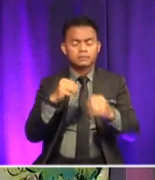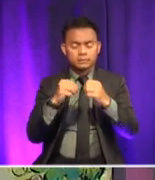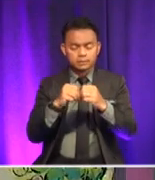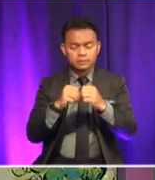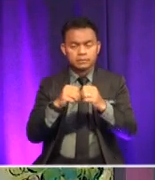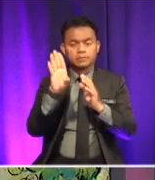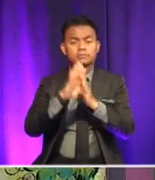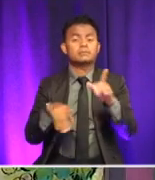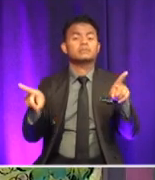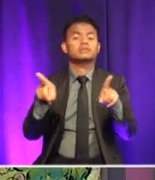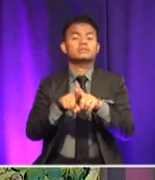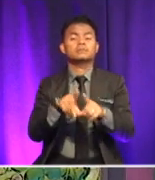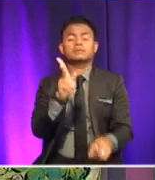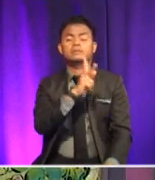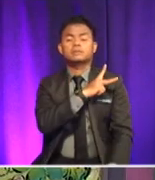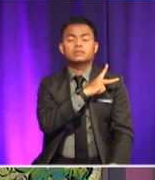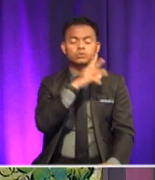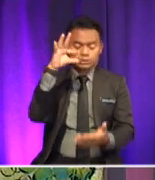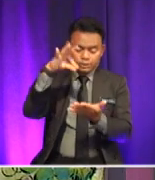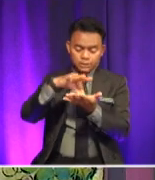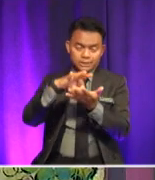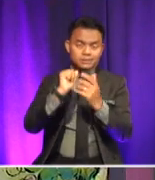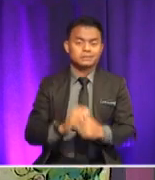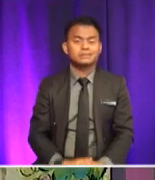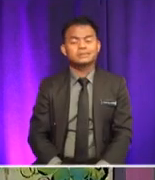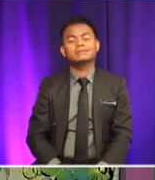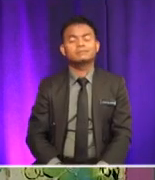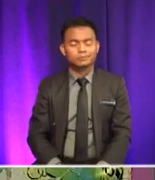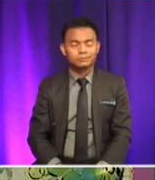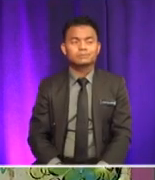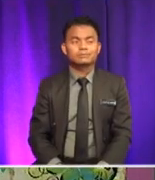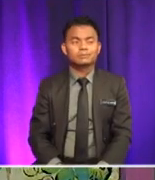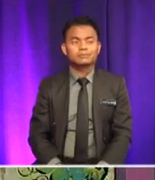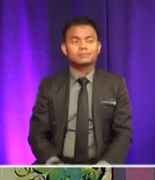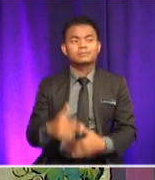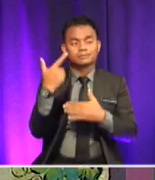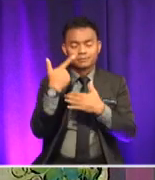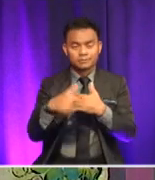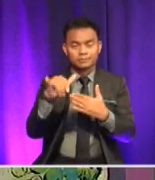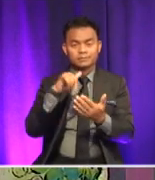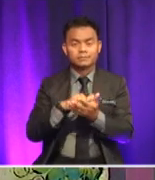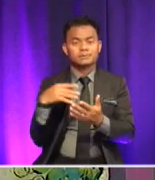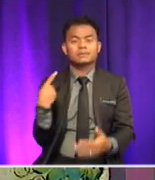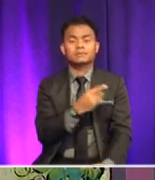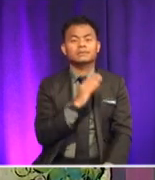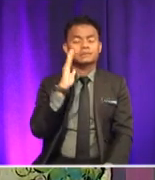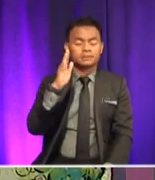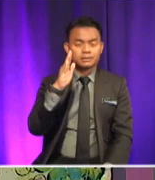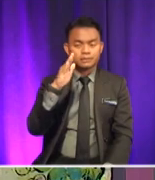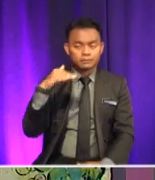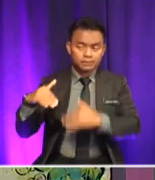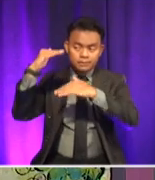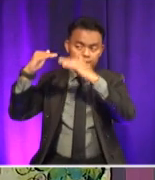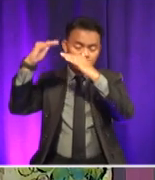and how he reprimanded her to stop flying. Okay? And then we have the rising action where